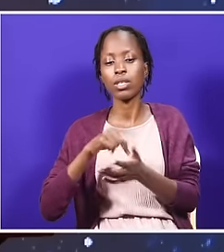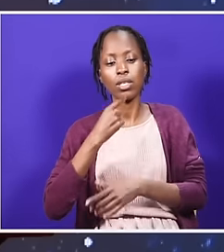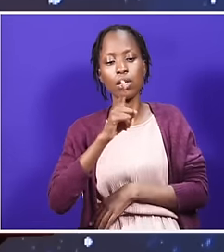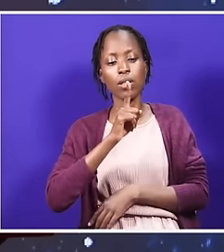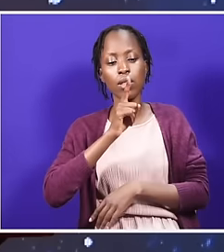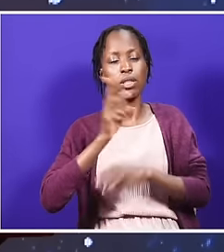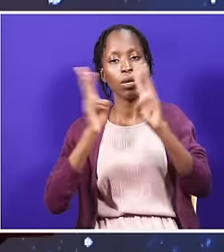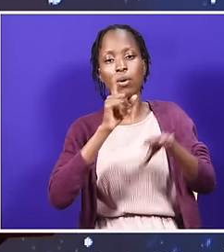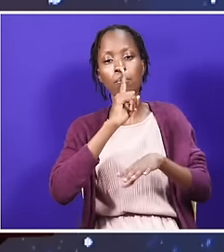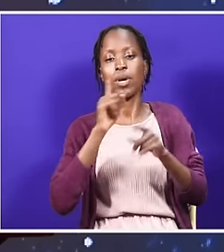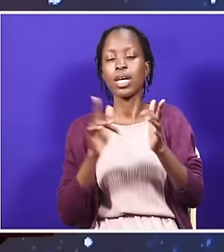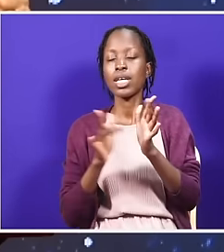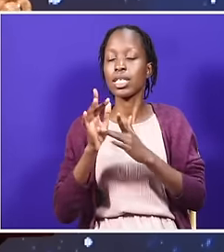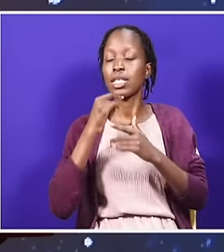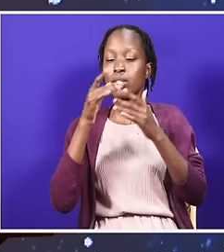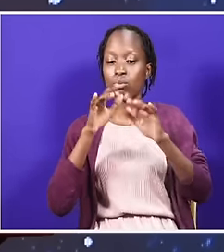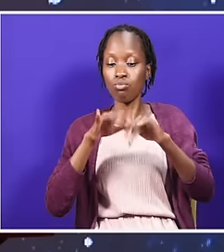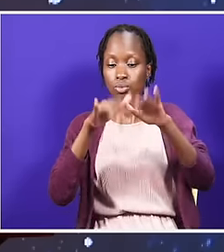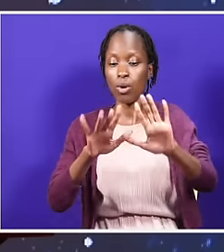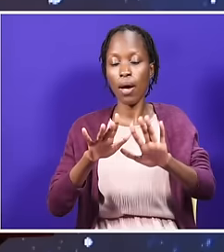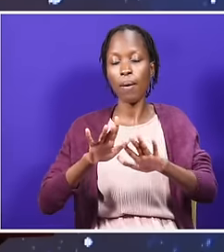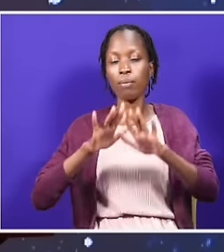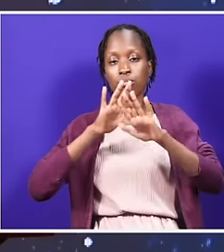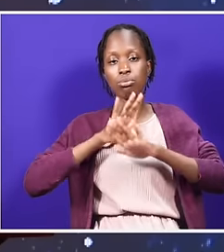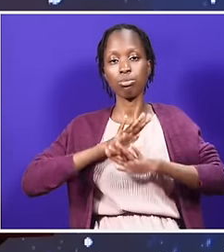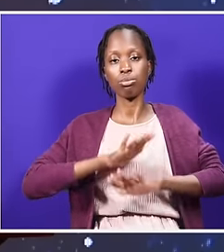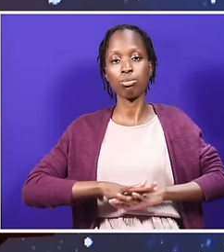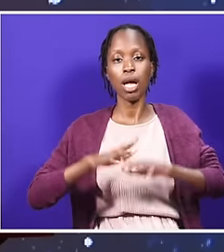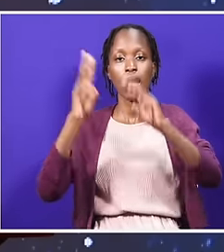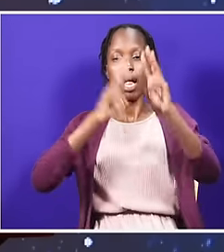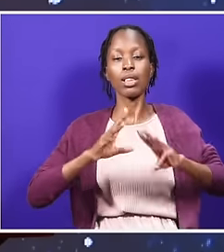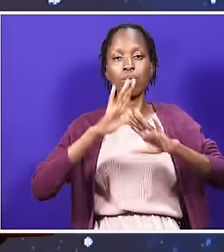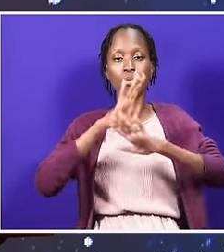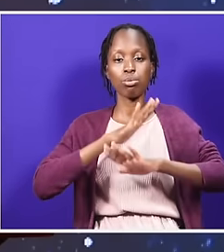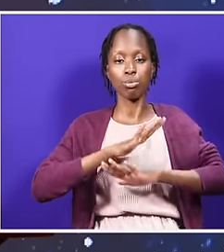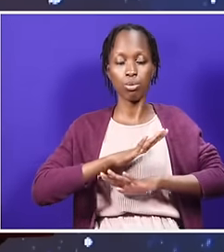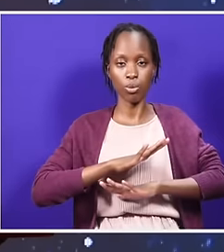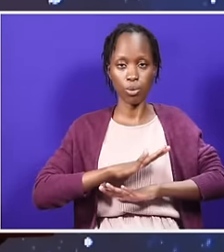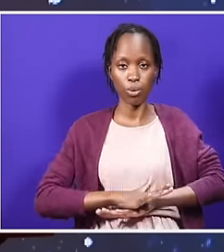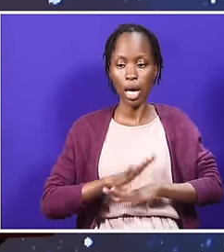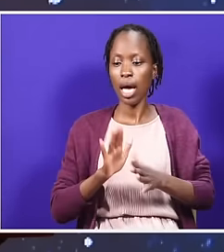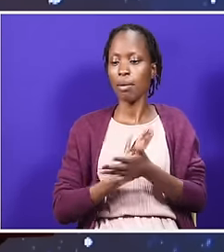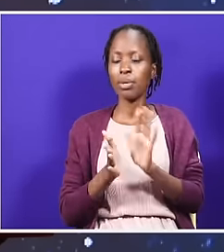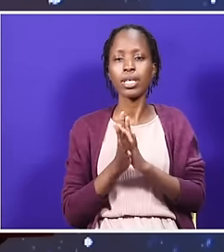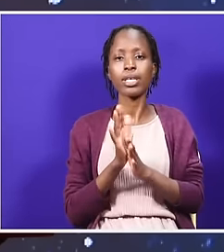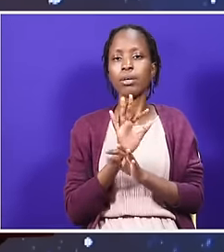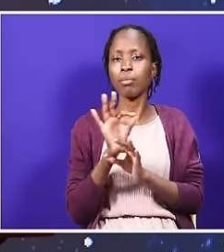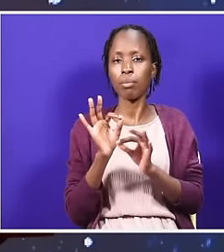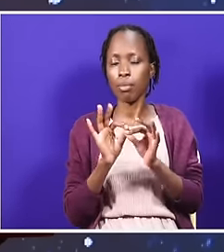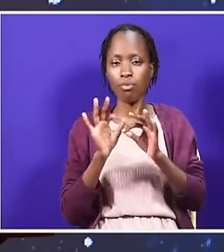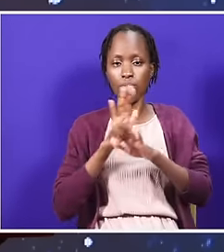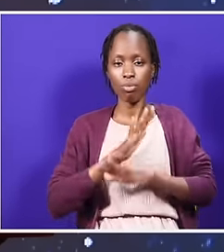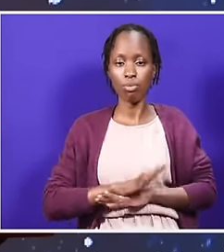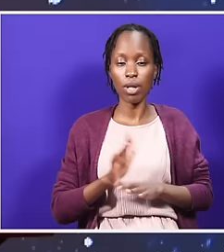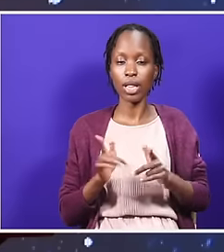he said to the sea, "Peace, be still." And the wind calmed down. It became perfectly calm. And then